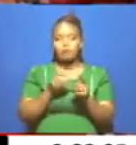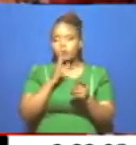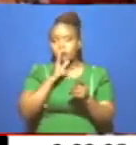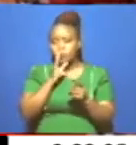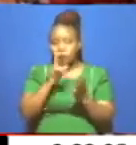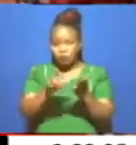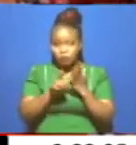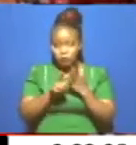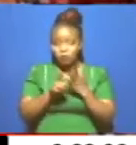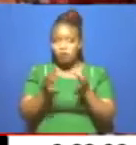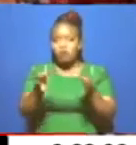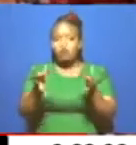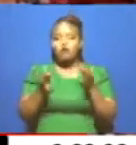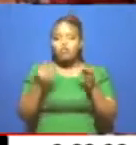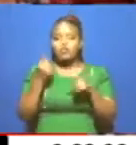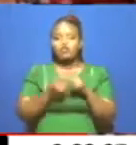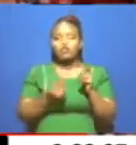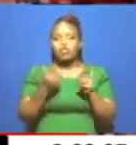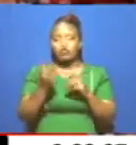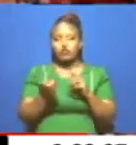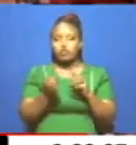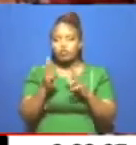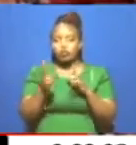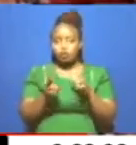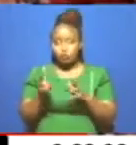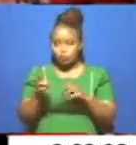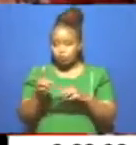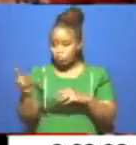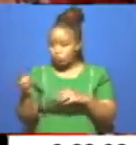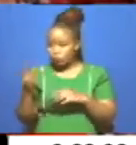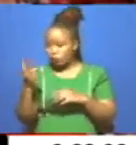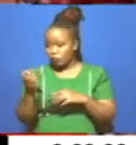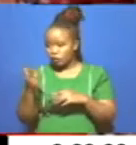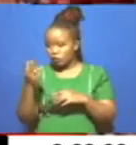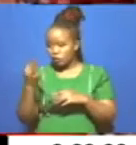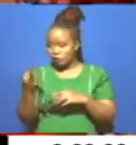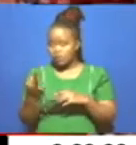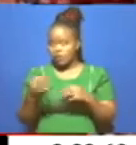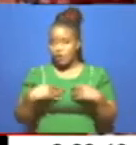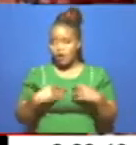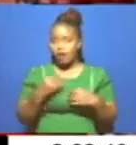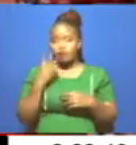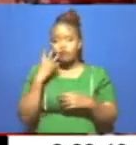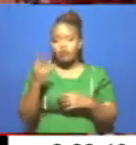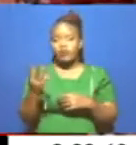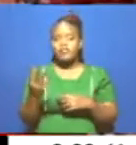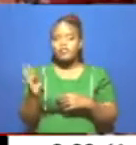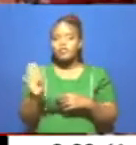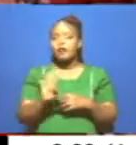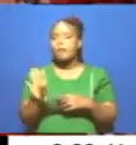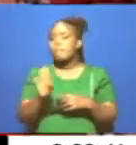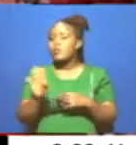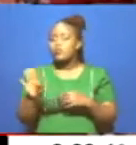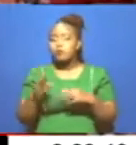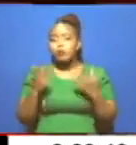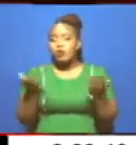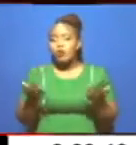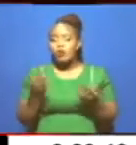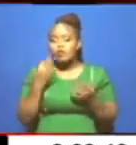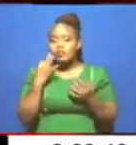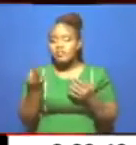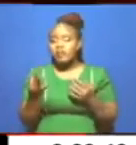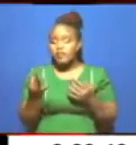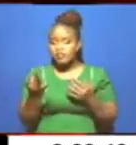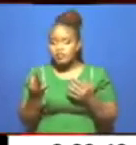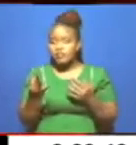financial year 2022-2023 should be capped at 400 billion shillings, or 3% of the country's gross domestic product.